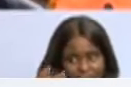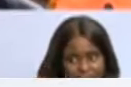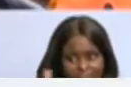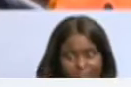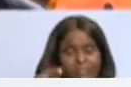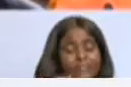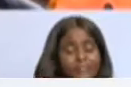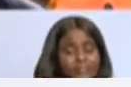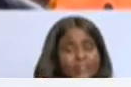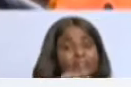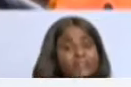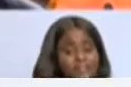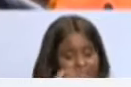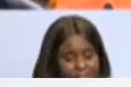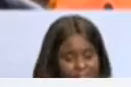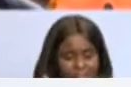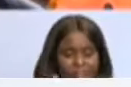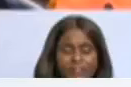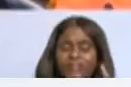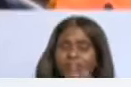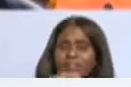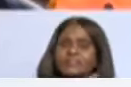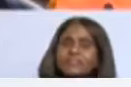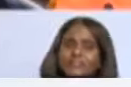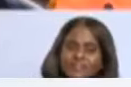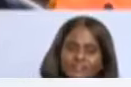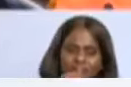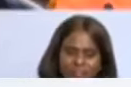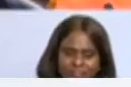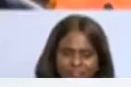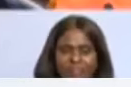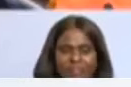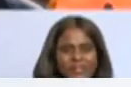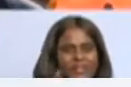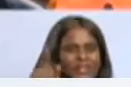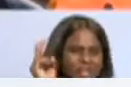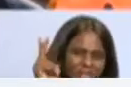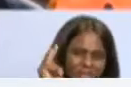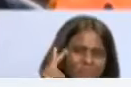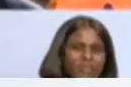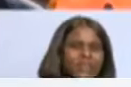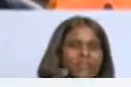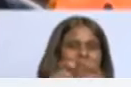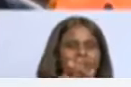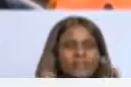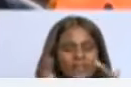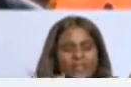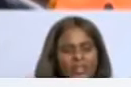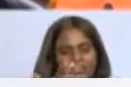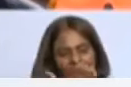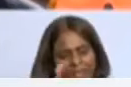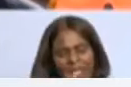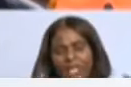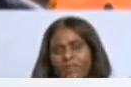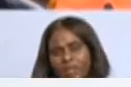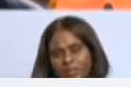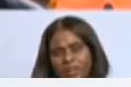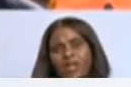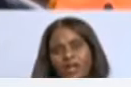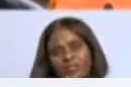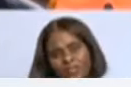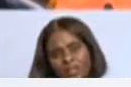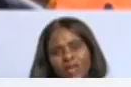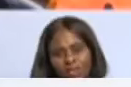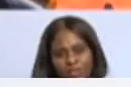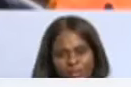the clock to find lasting solutions to this historical challenge. We share the pain once more our